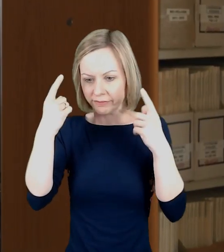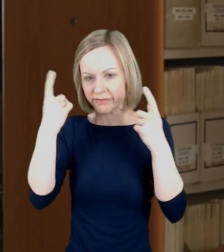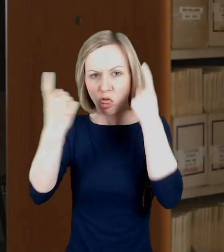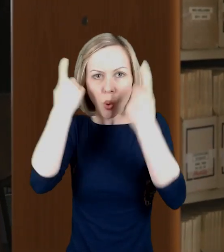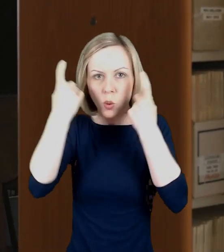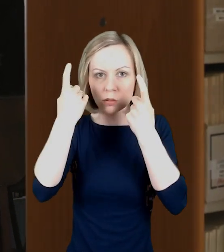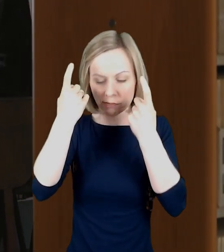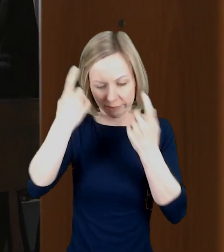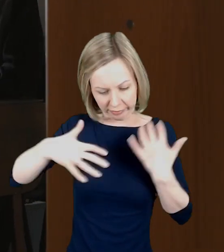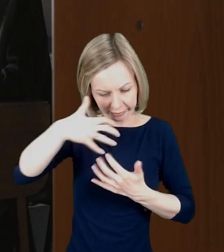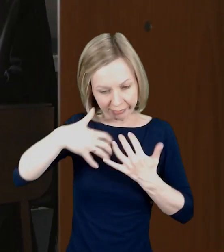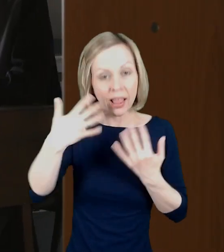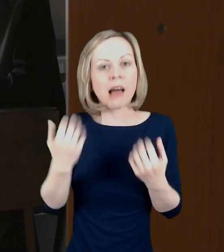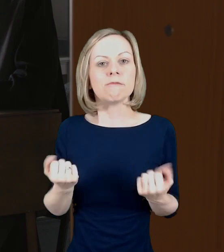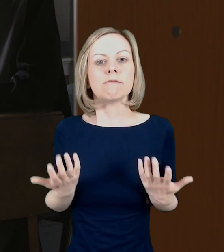And for a lot of people,